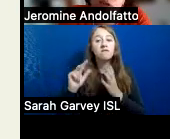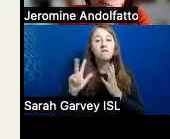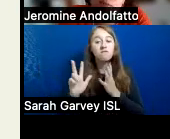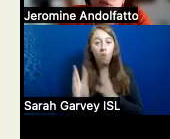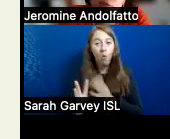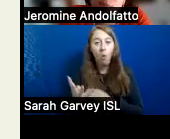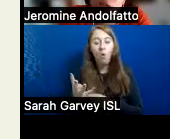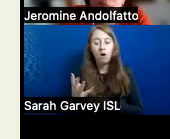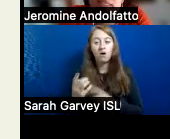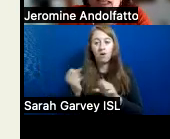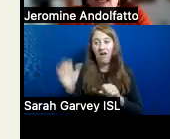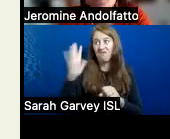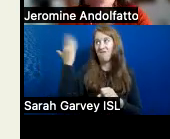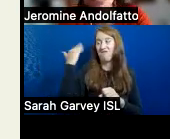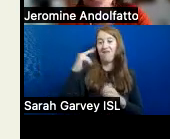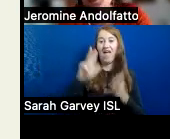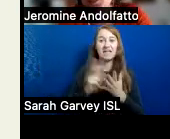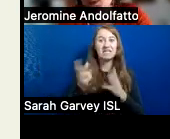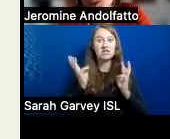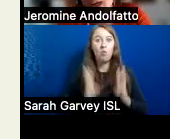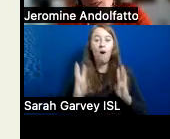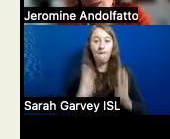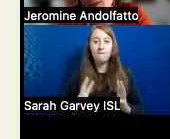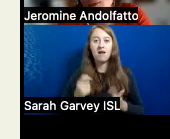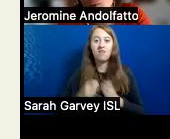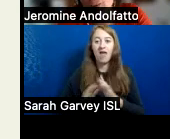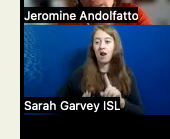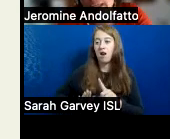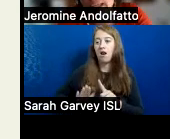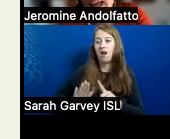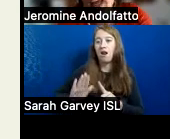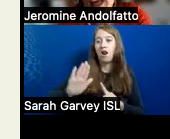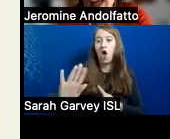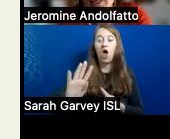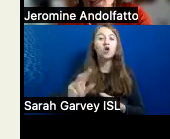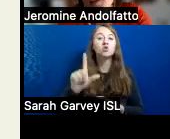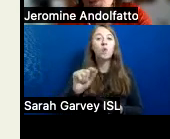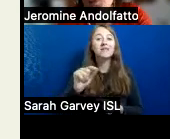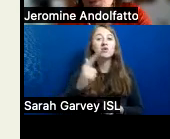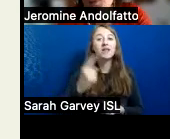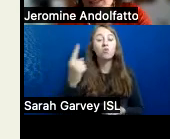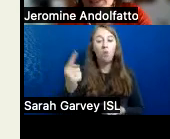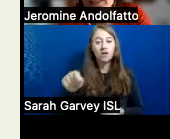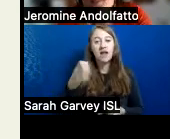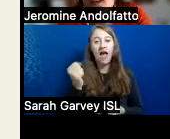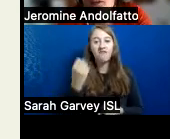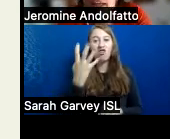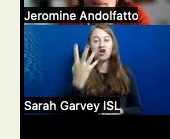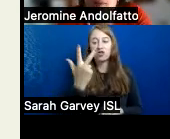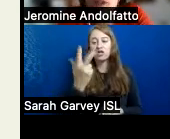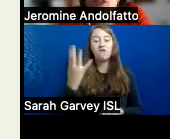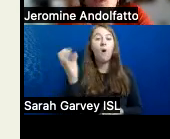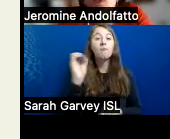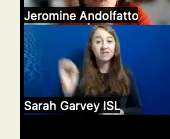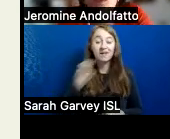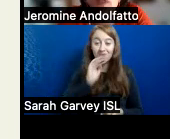among members of parliament, and in 2021, you had 34%. And in this span of time,